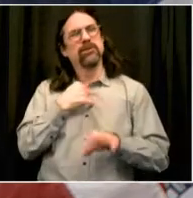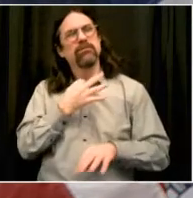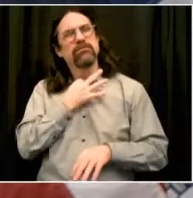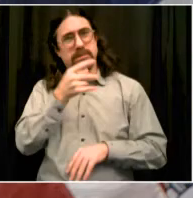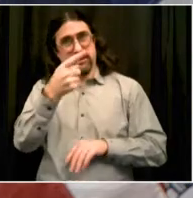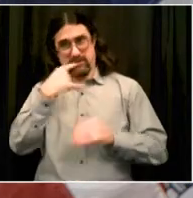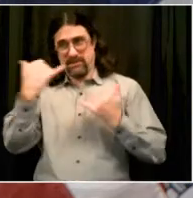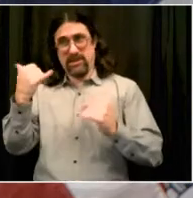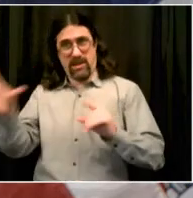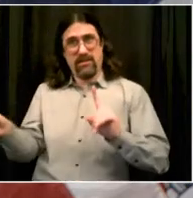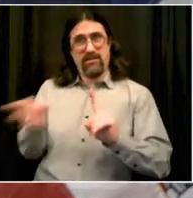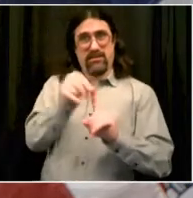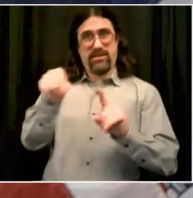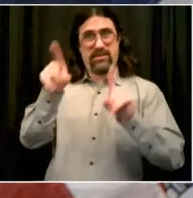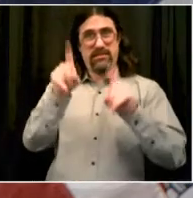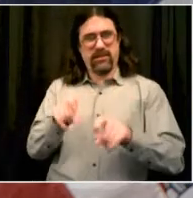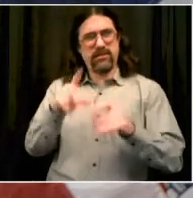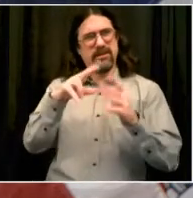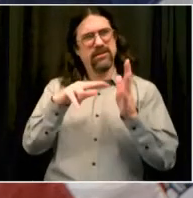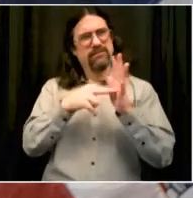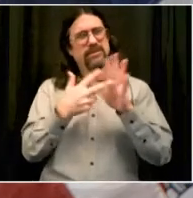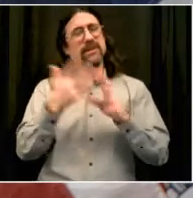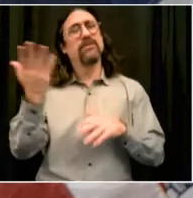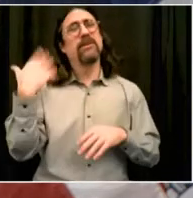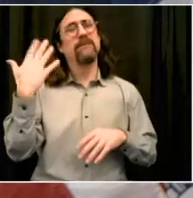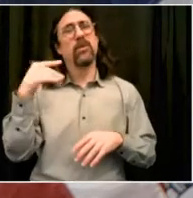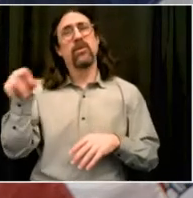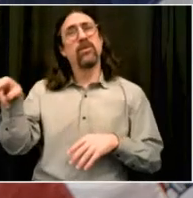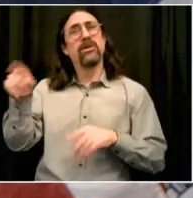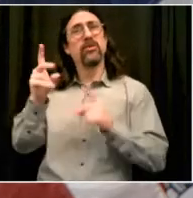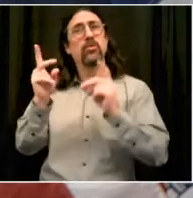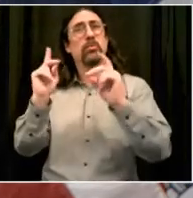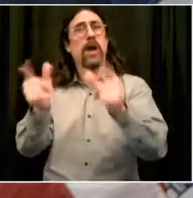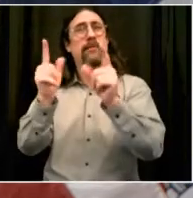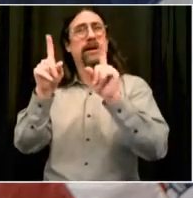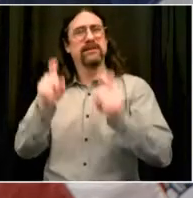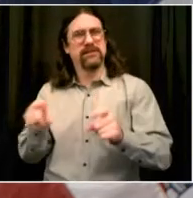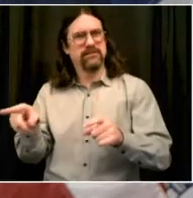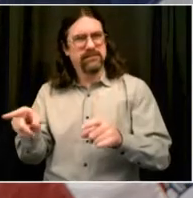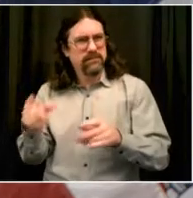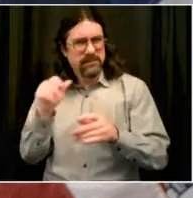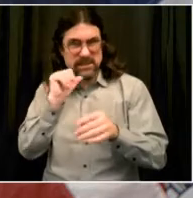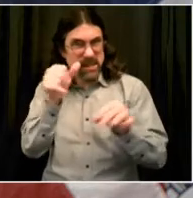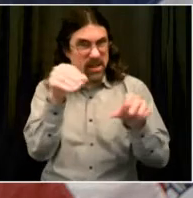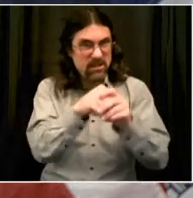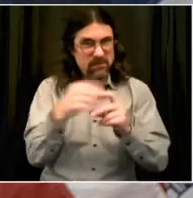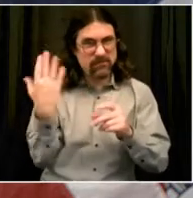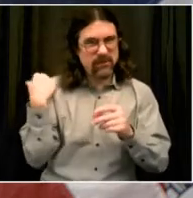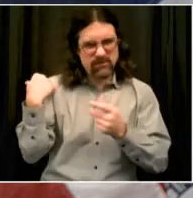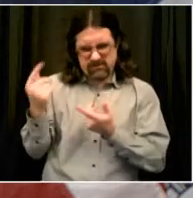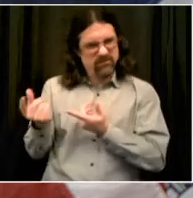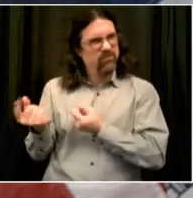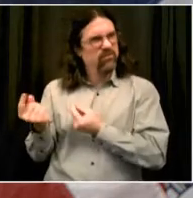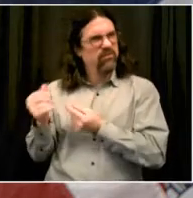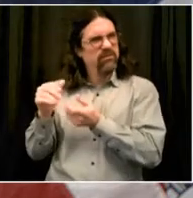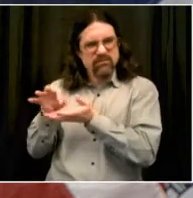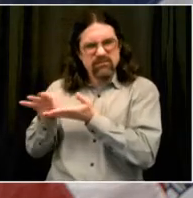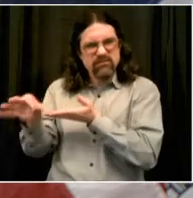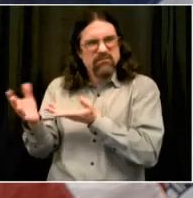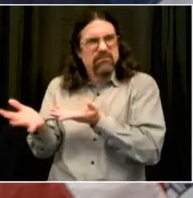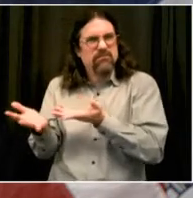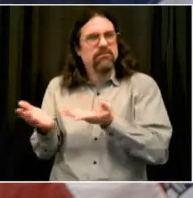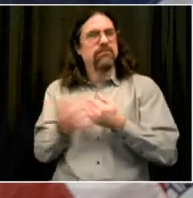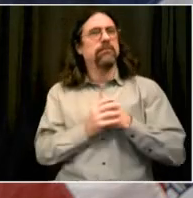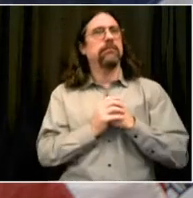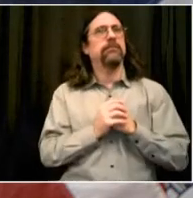Yoav, just a reminder as I turn to Dr. Varma that as we talked about, Dr. Choksi talked about this yesterday, there was real concern about